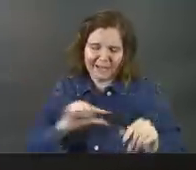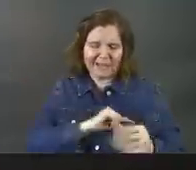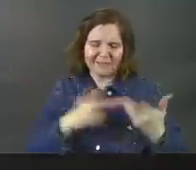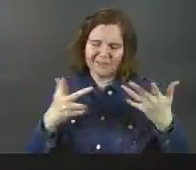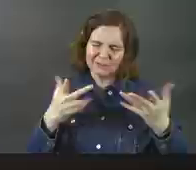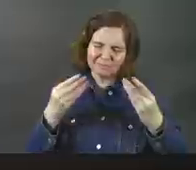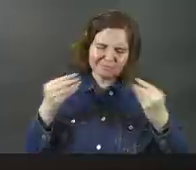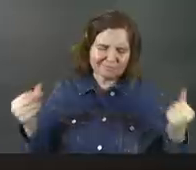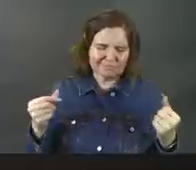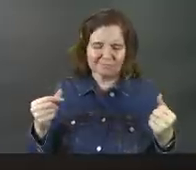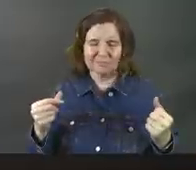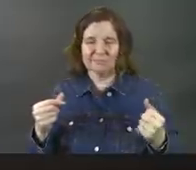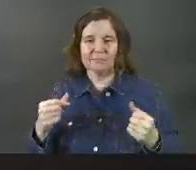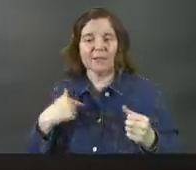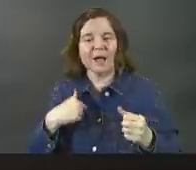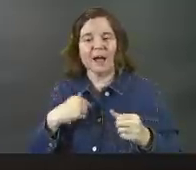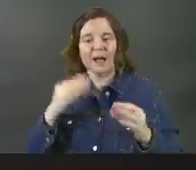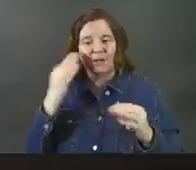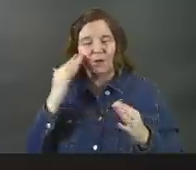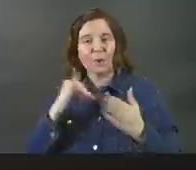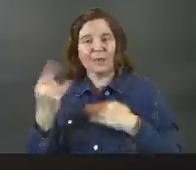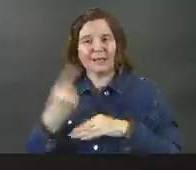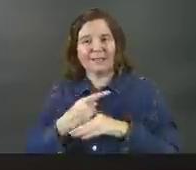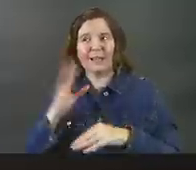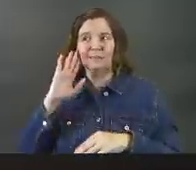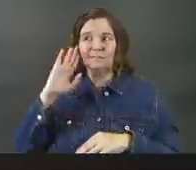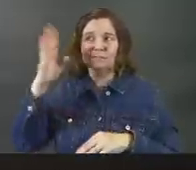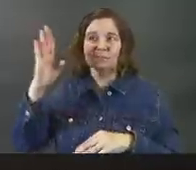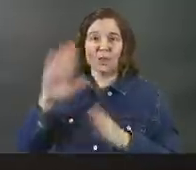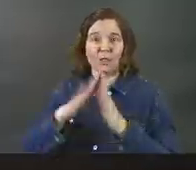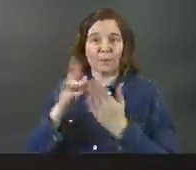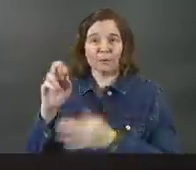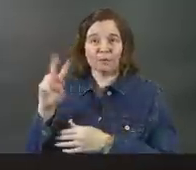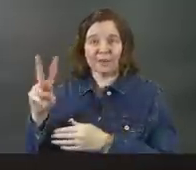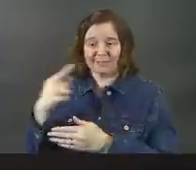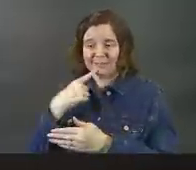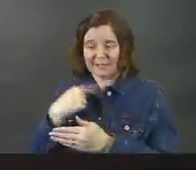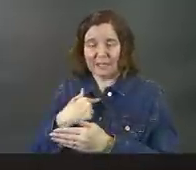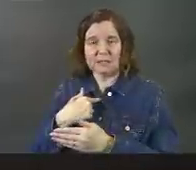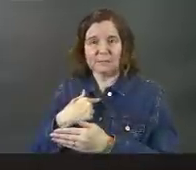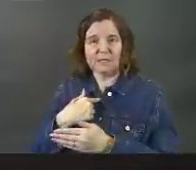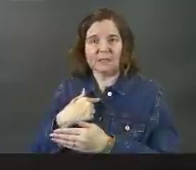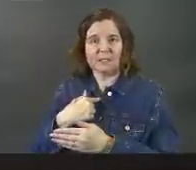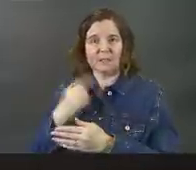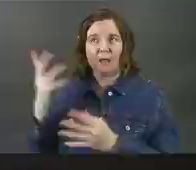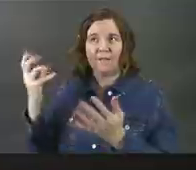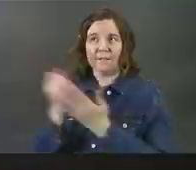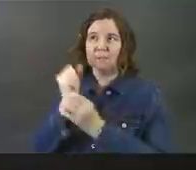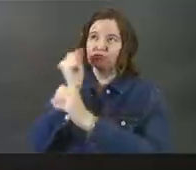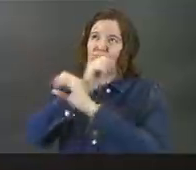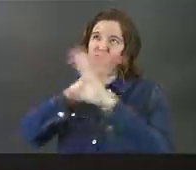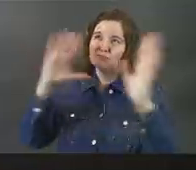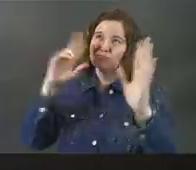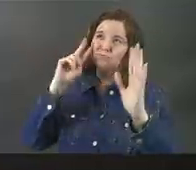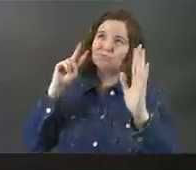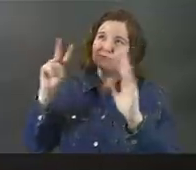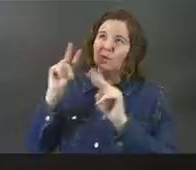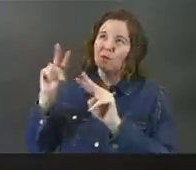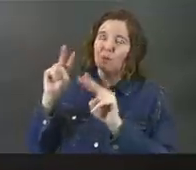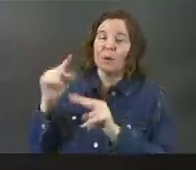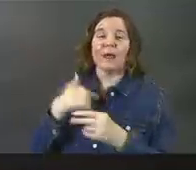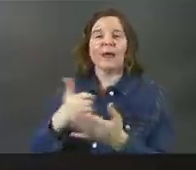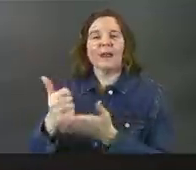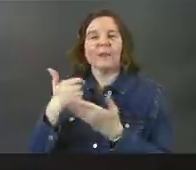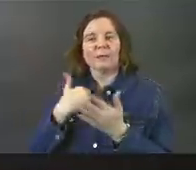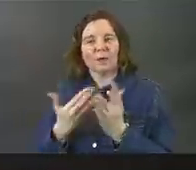there's no more condemnation. I can know that day is coming. The book of Revelation gives me an ultimate victory that I'm looking forward to. And it